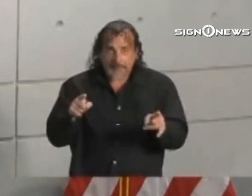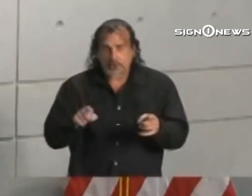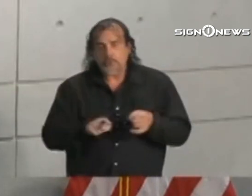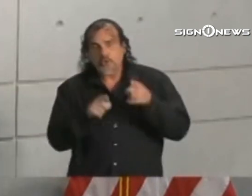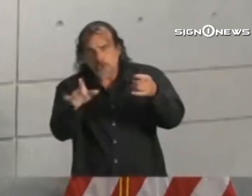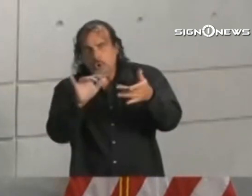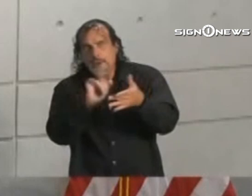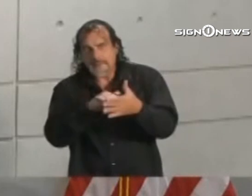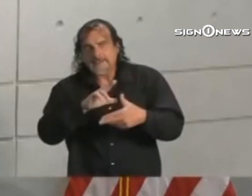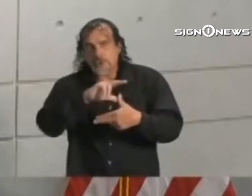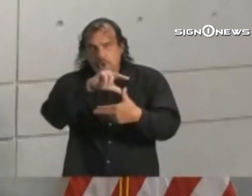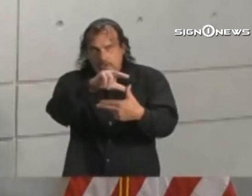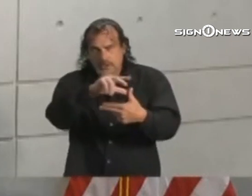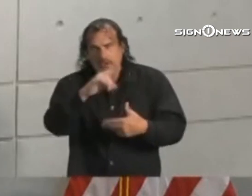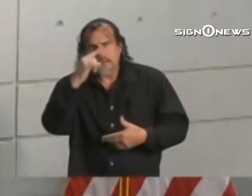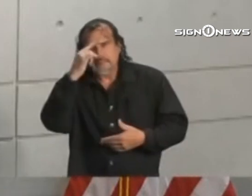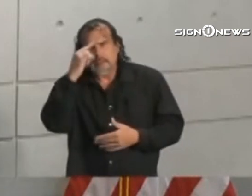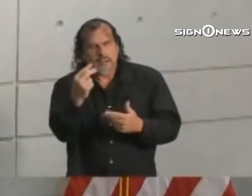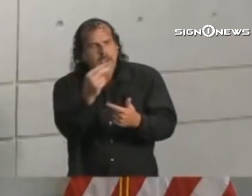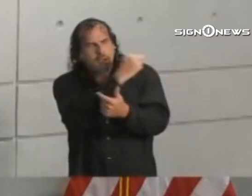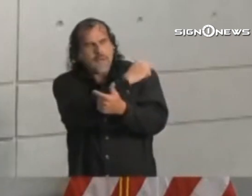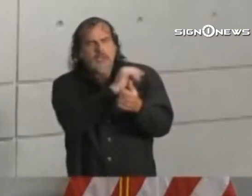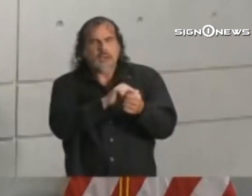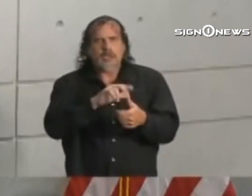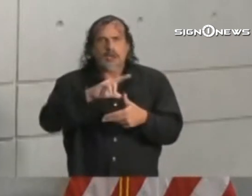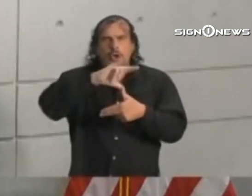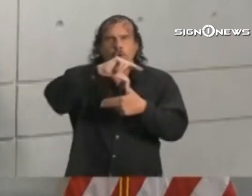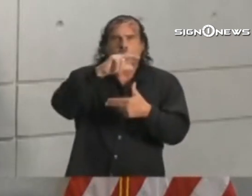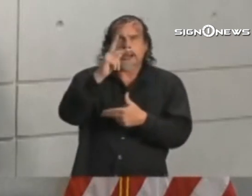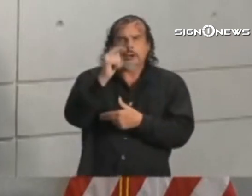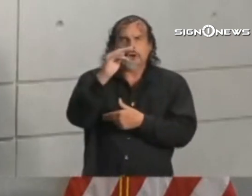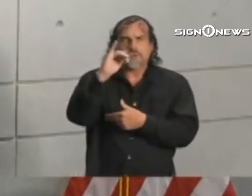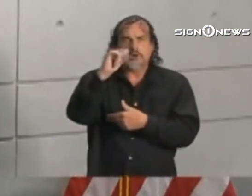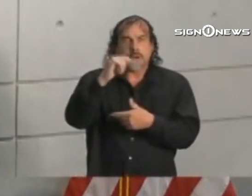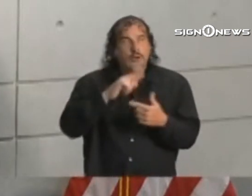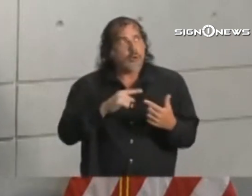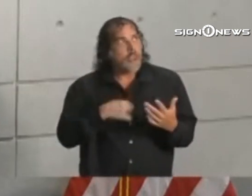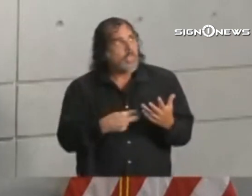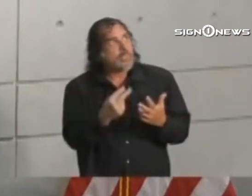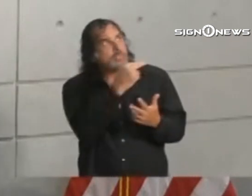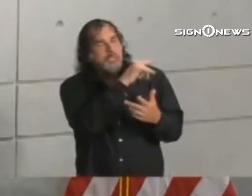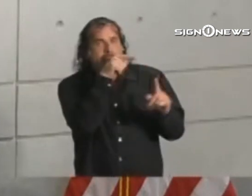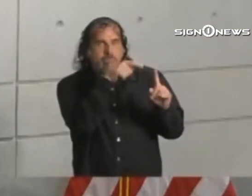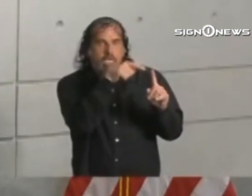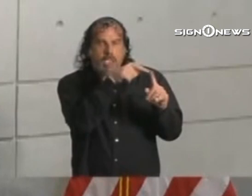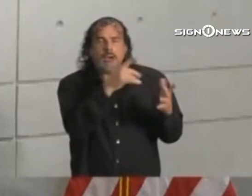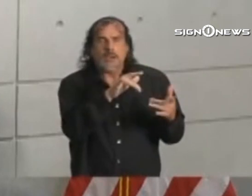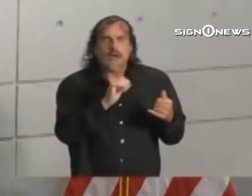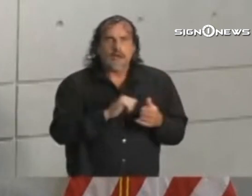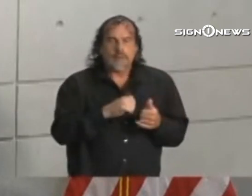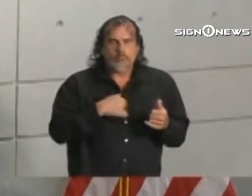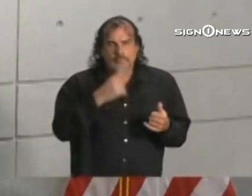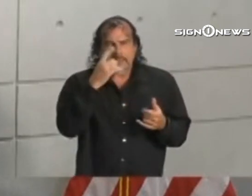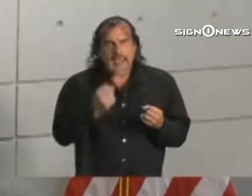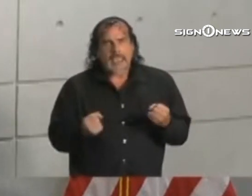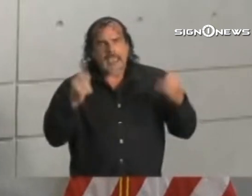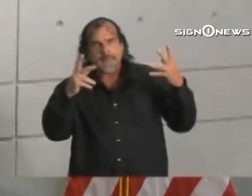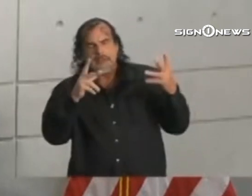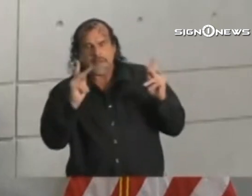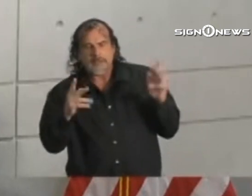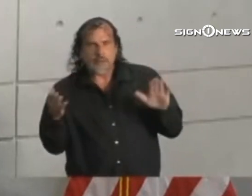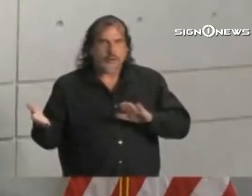storm. Let's think back to Hurricane Katrina for just a second. I know we do that often, but when you think about the number of fatalities that